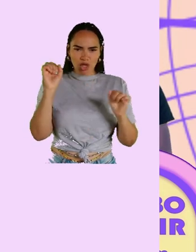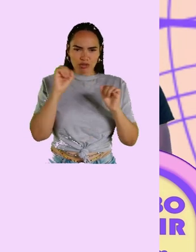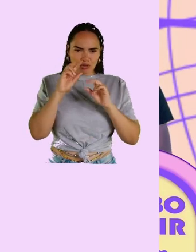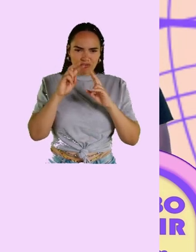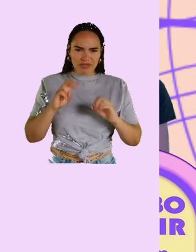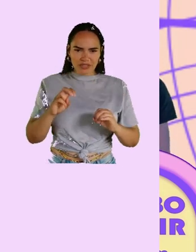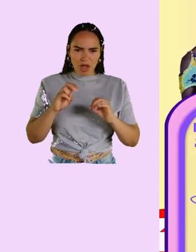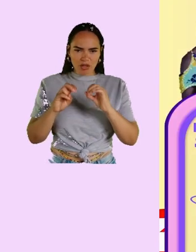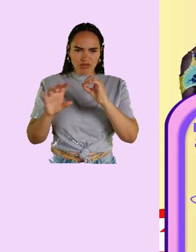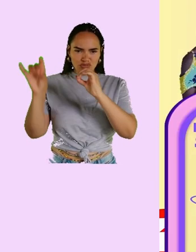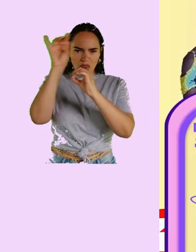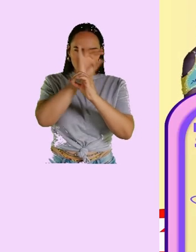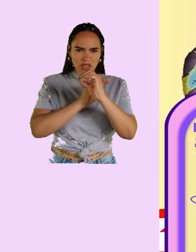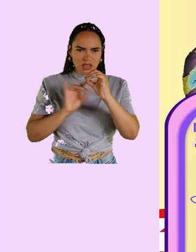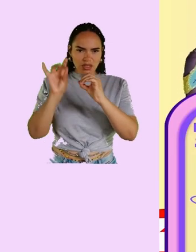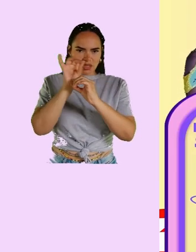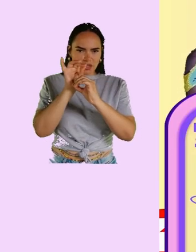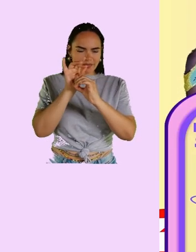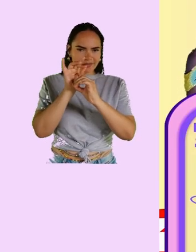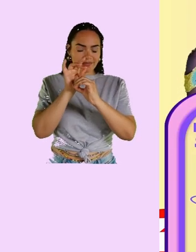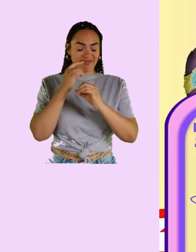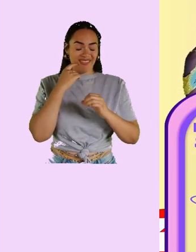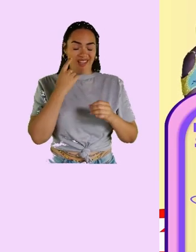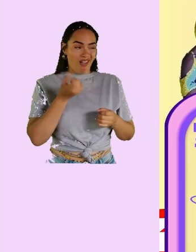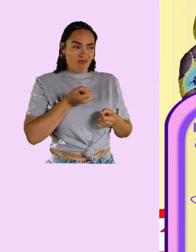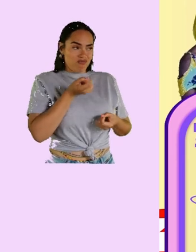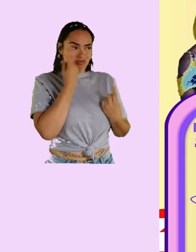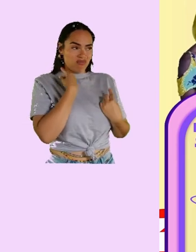then. I still don't fully get it, to be honest.